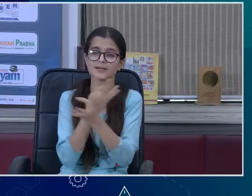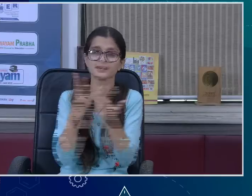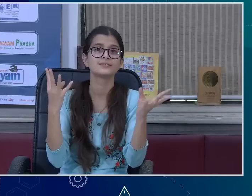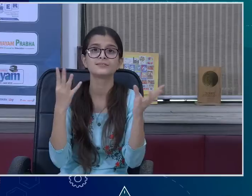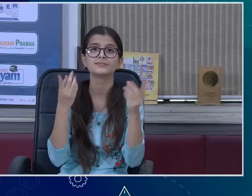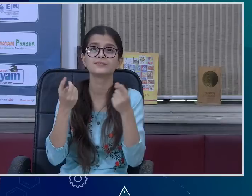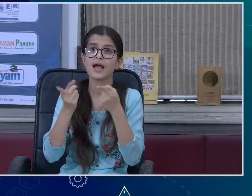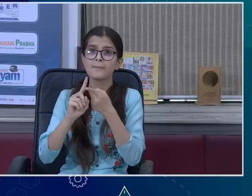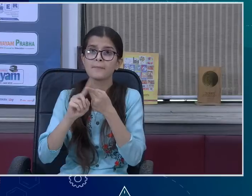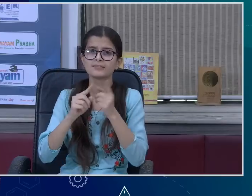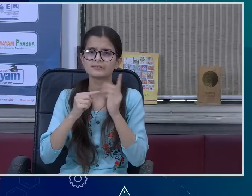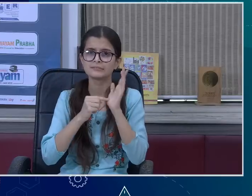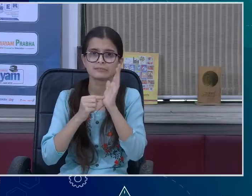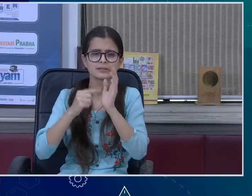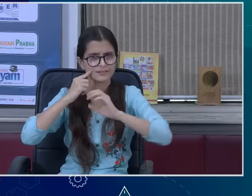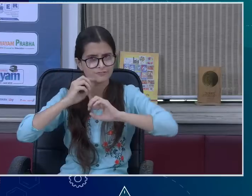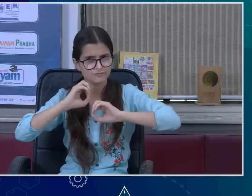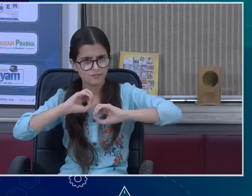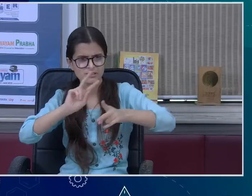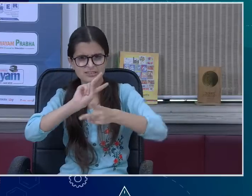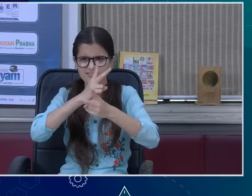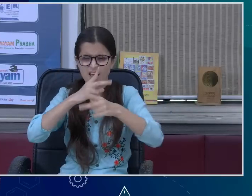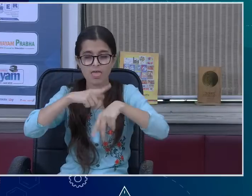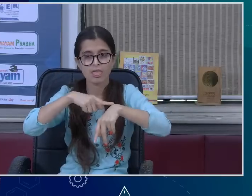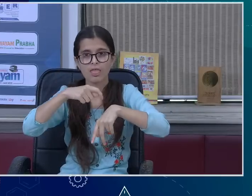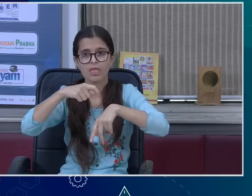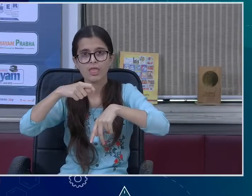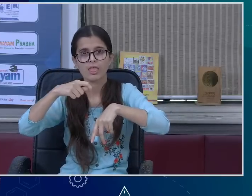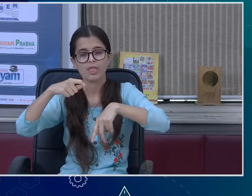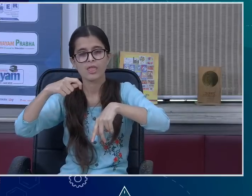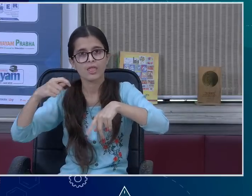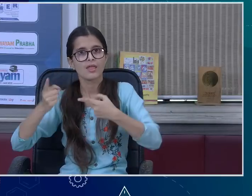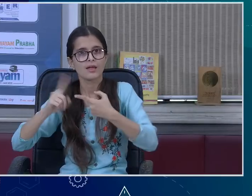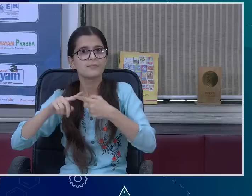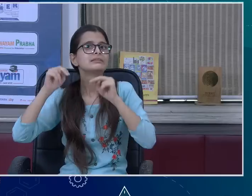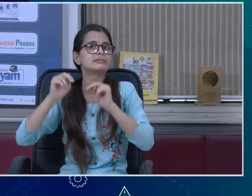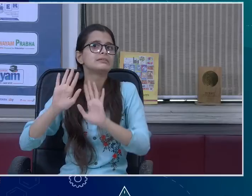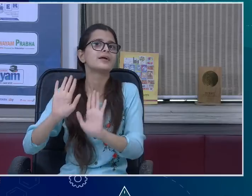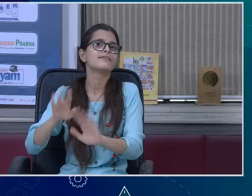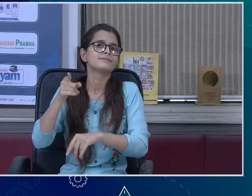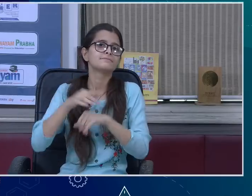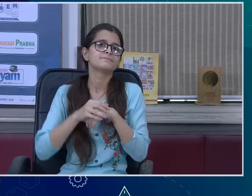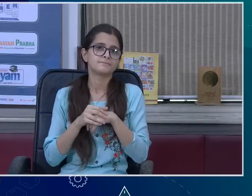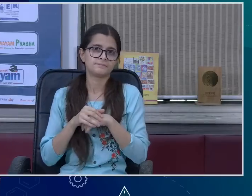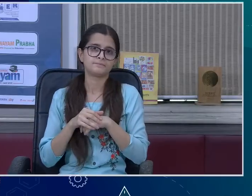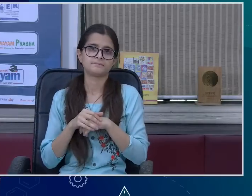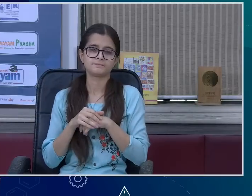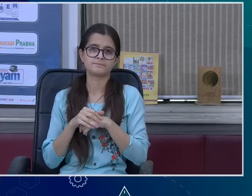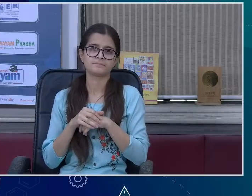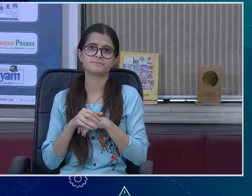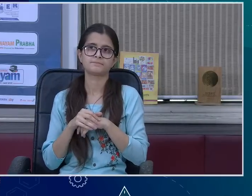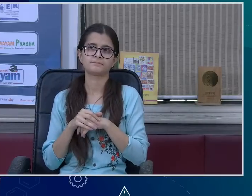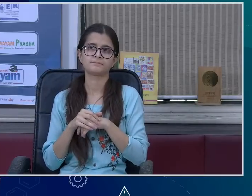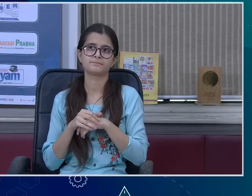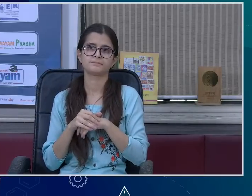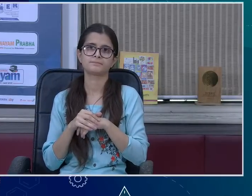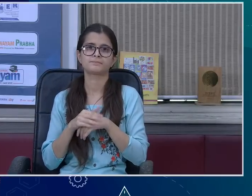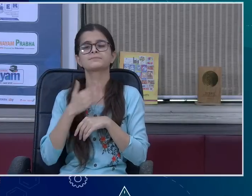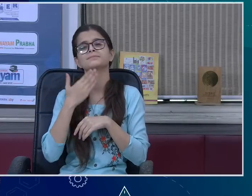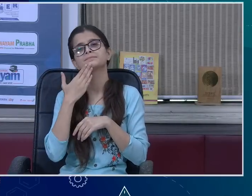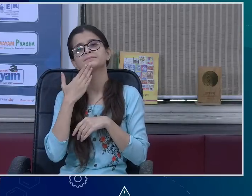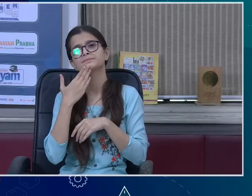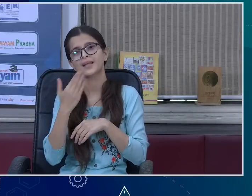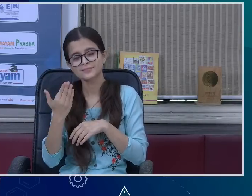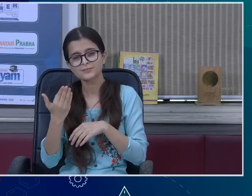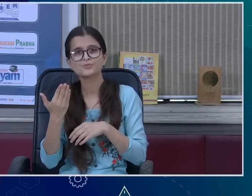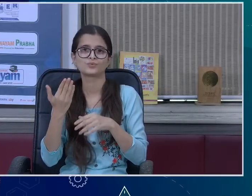do, presenting the information again and again, giving more time is the way that we can help these individuals. Thank you so much,